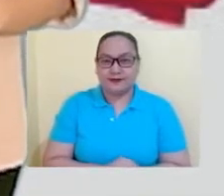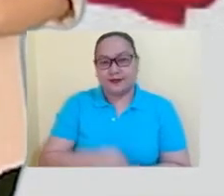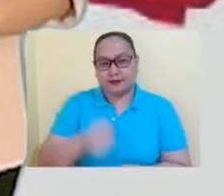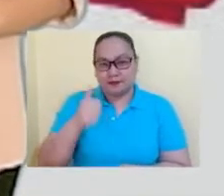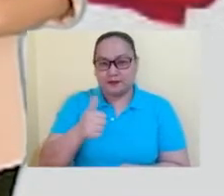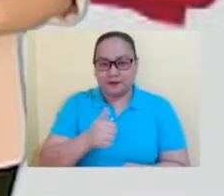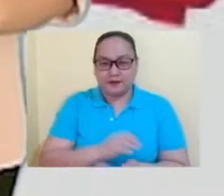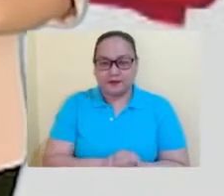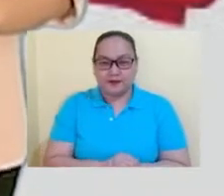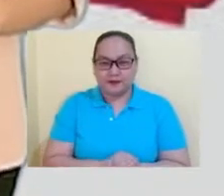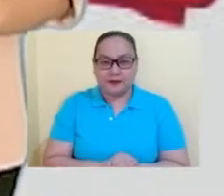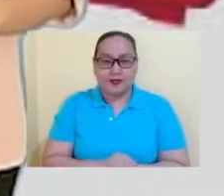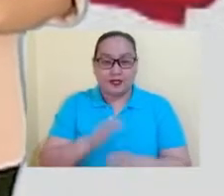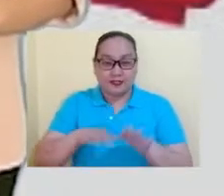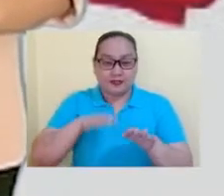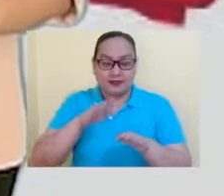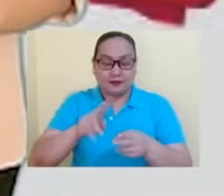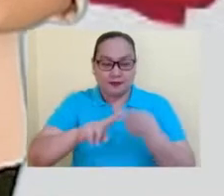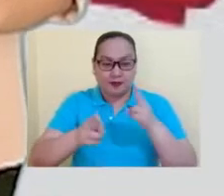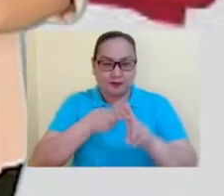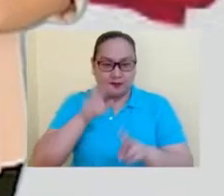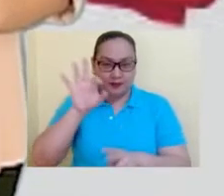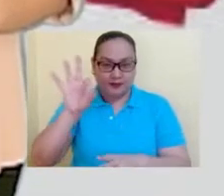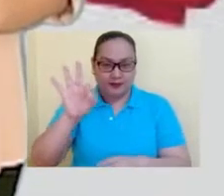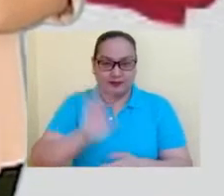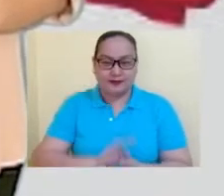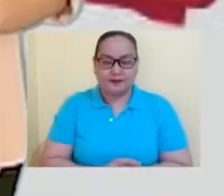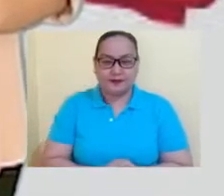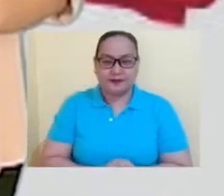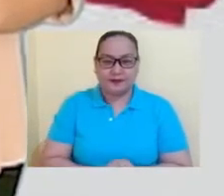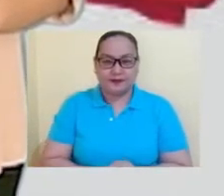Way to go! The answer is step number 9.